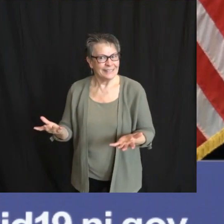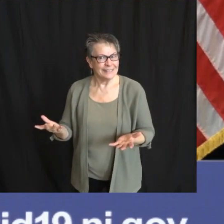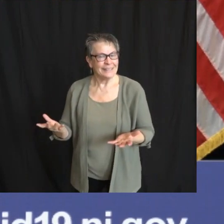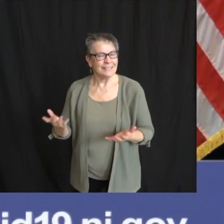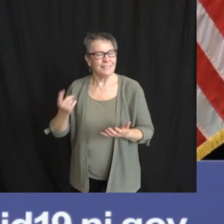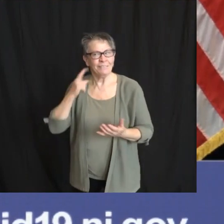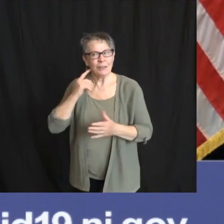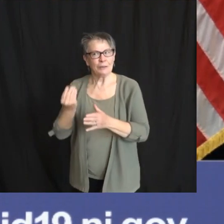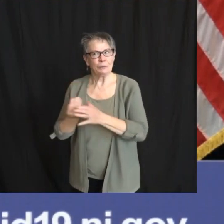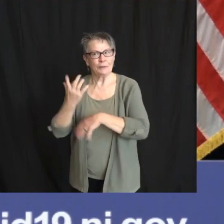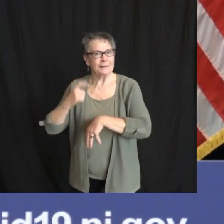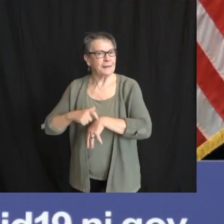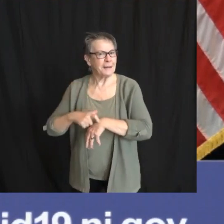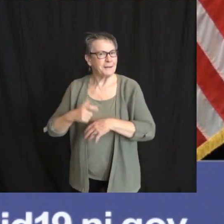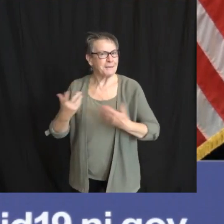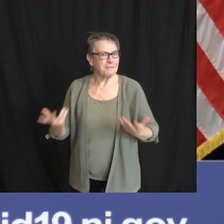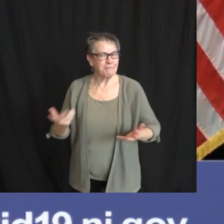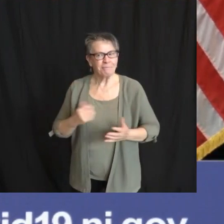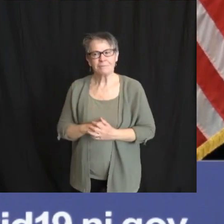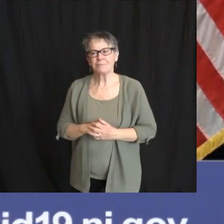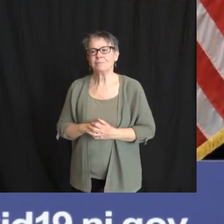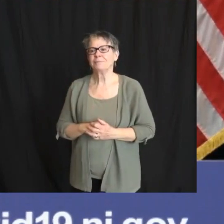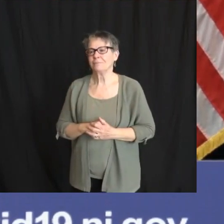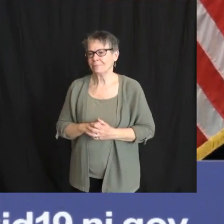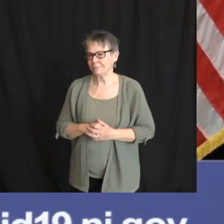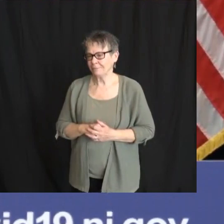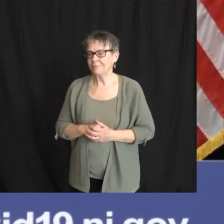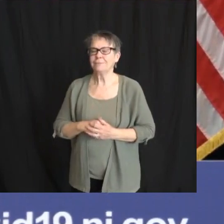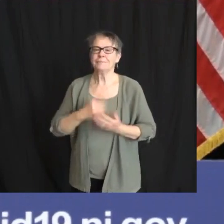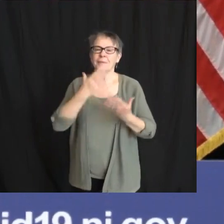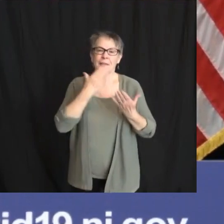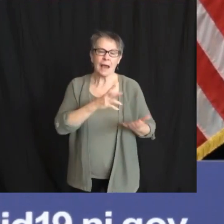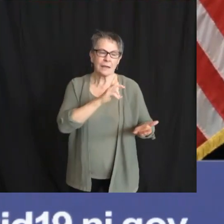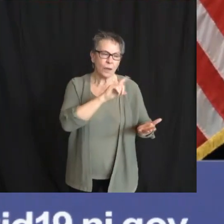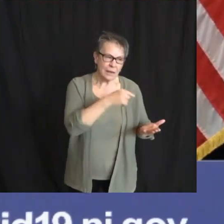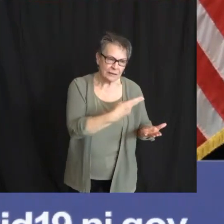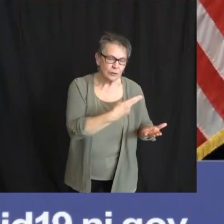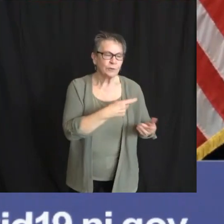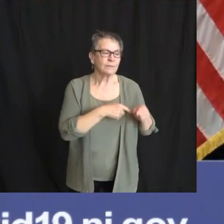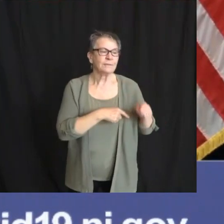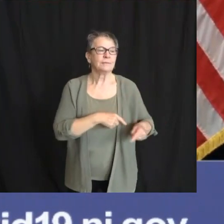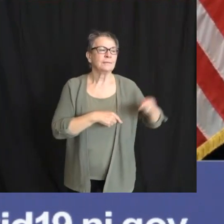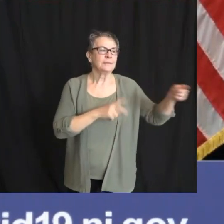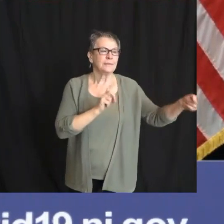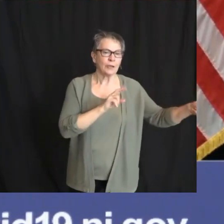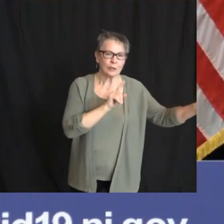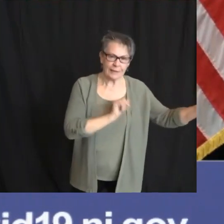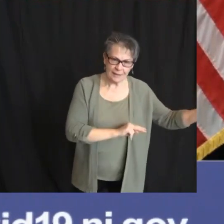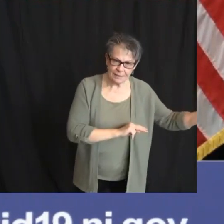Judy Persicelli, Dr. Christina Tan. Thank you both, Colonel Pat Callahan, Director